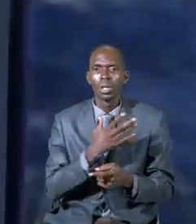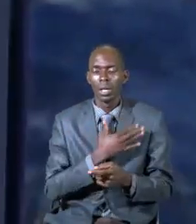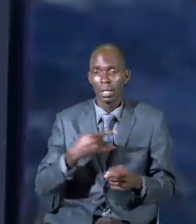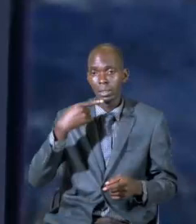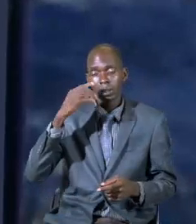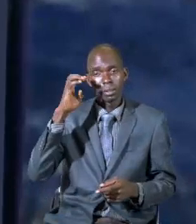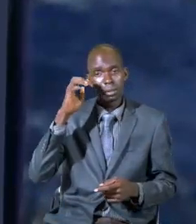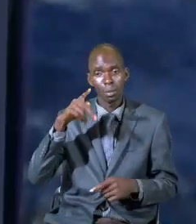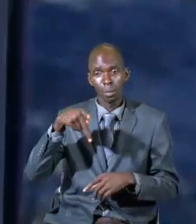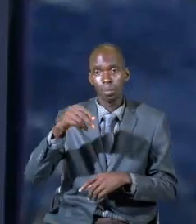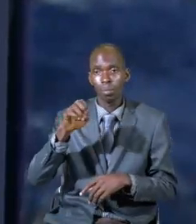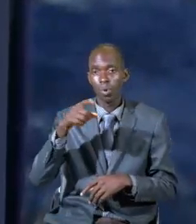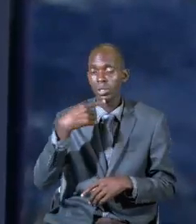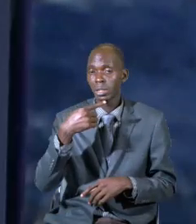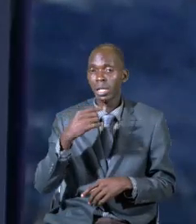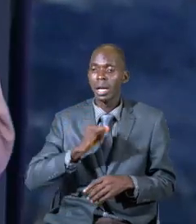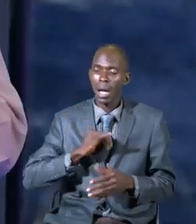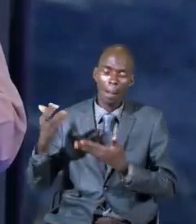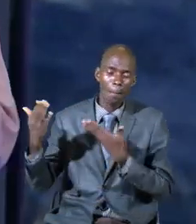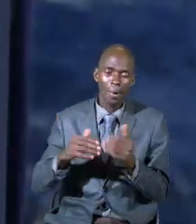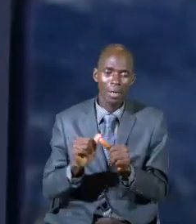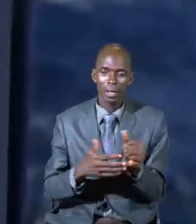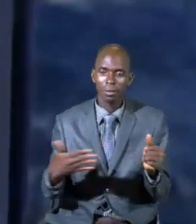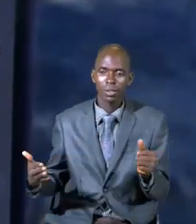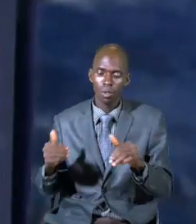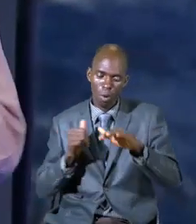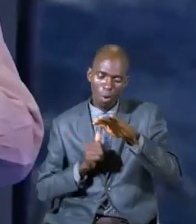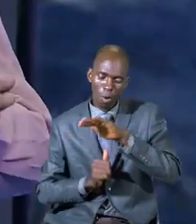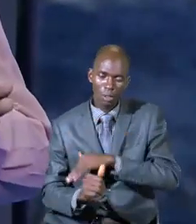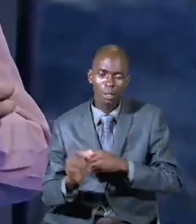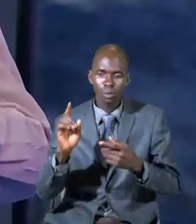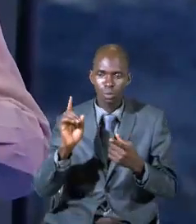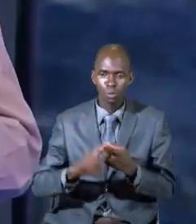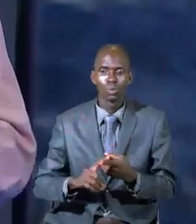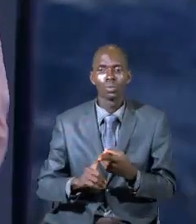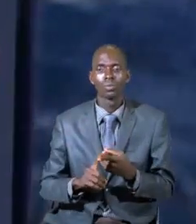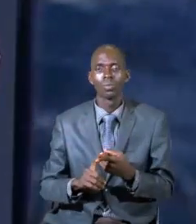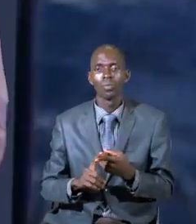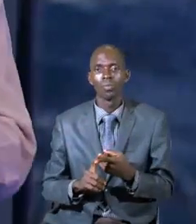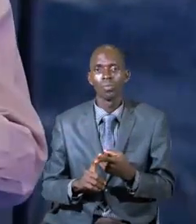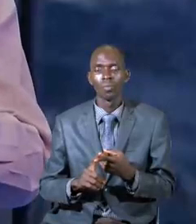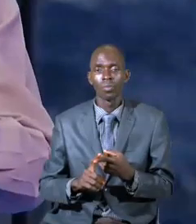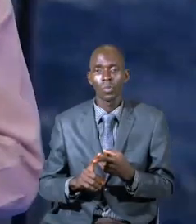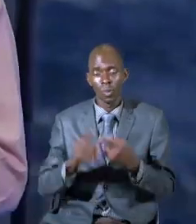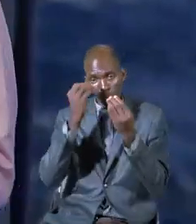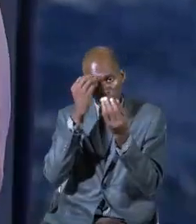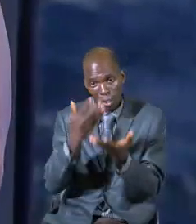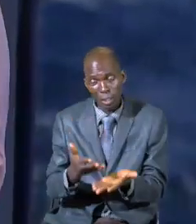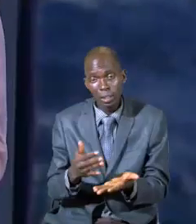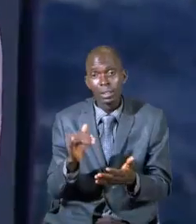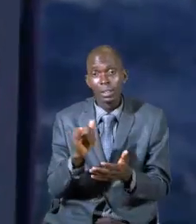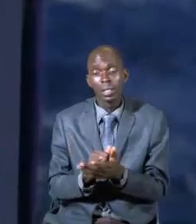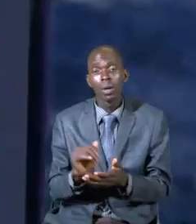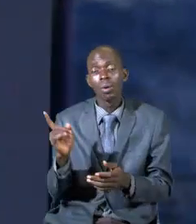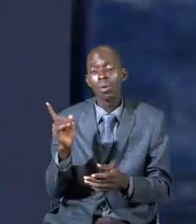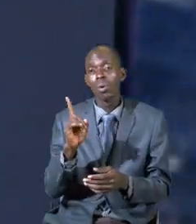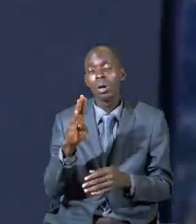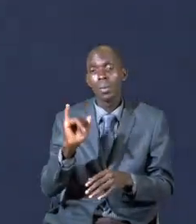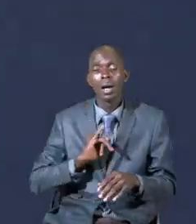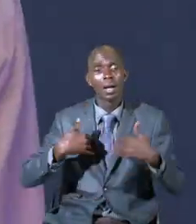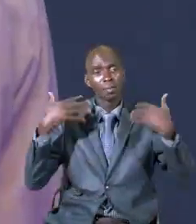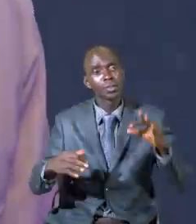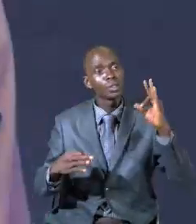into subjection, lest that by any means, when I have preached to others, I myself